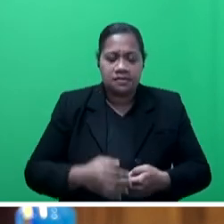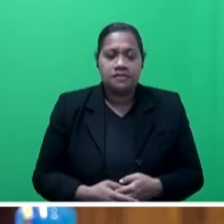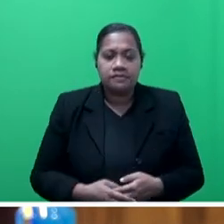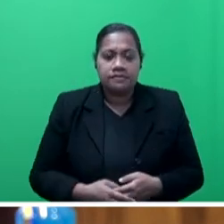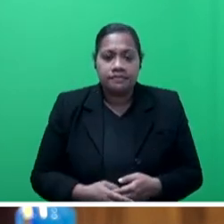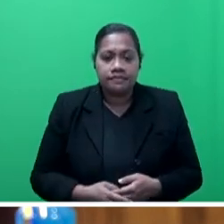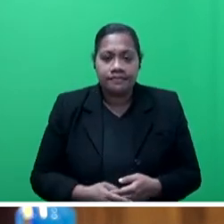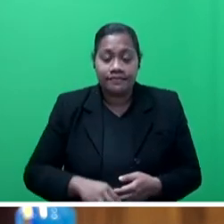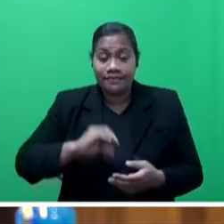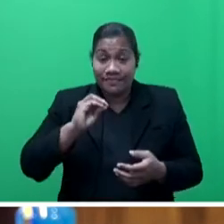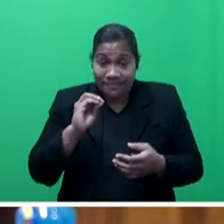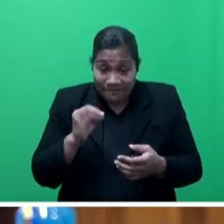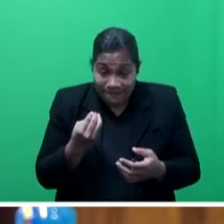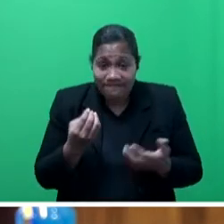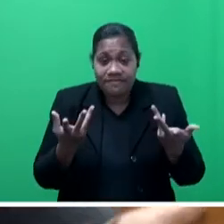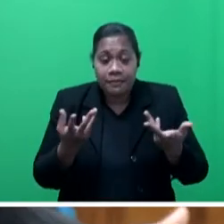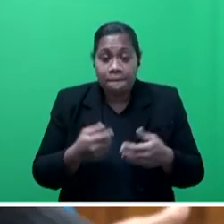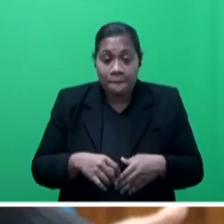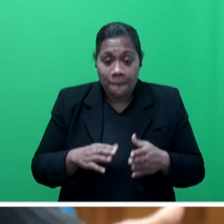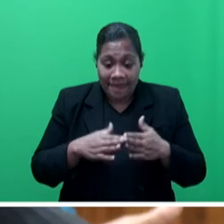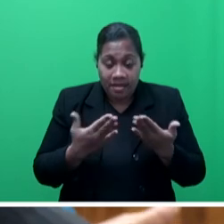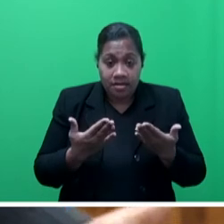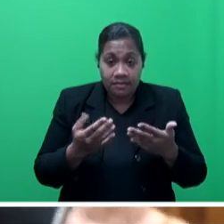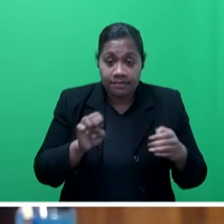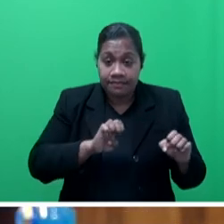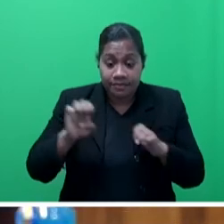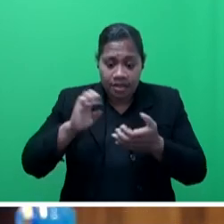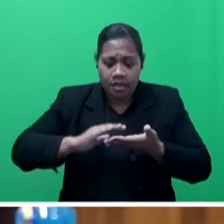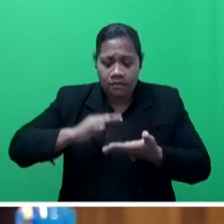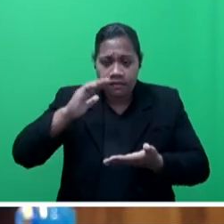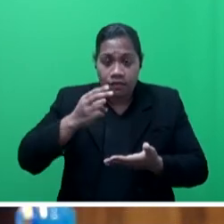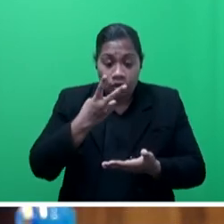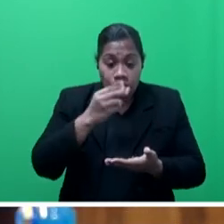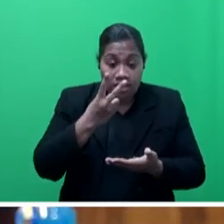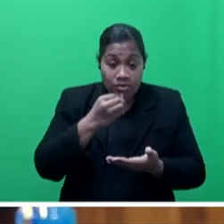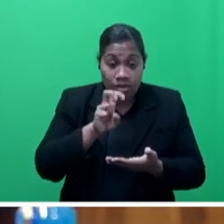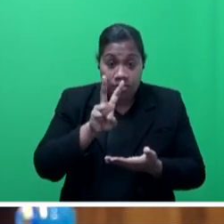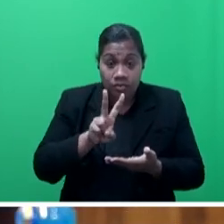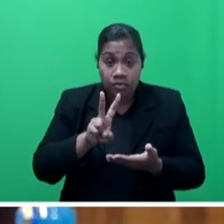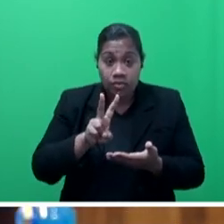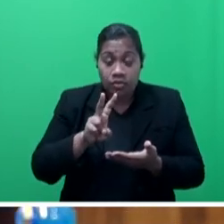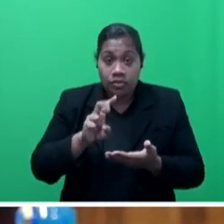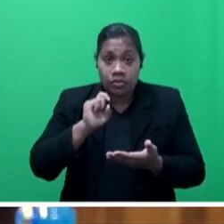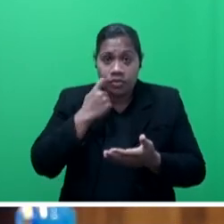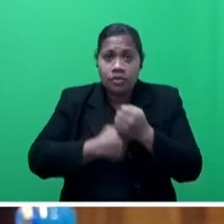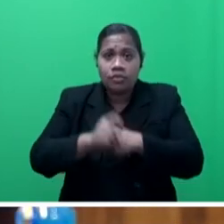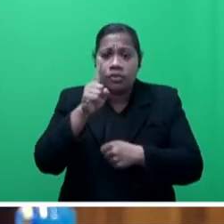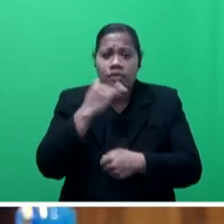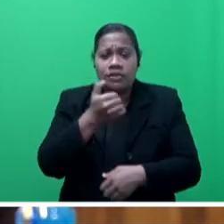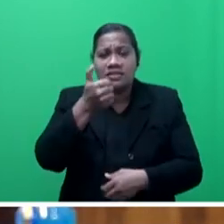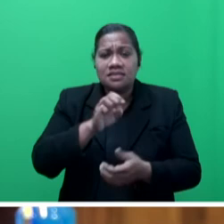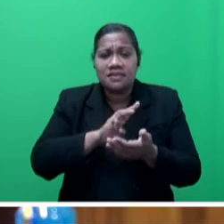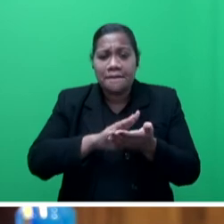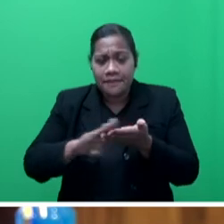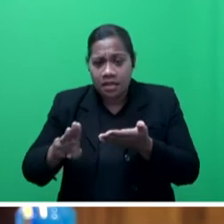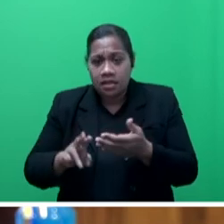surplus we export have gone up. From 2022, we've gone up to 106 million. In